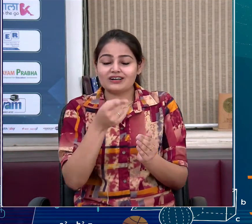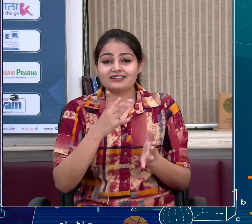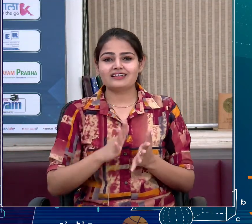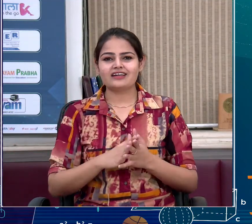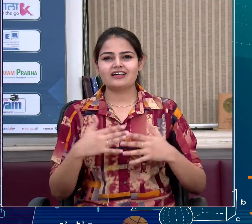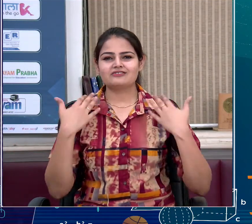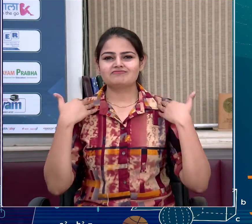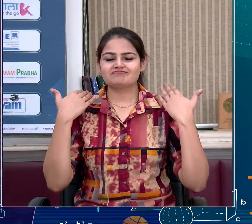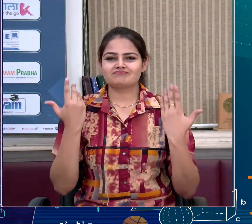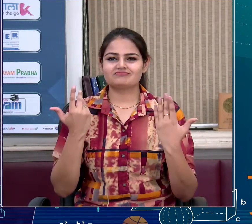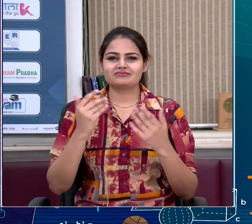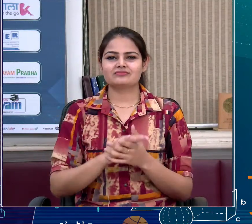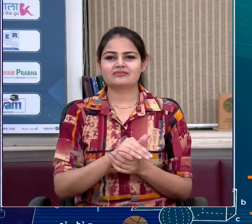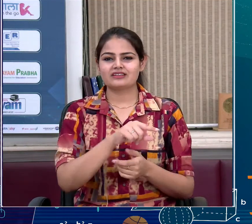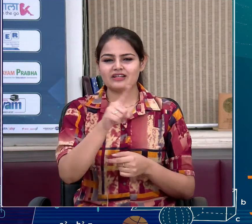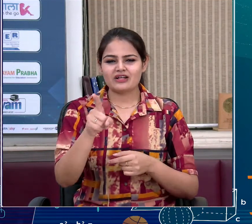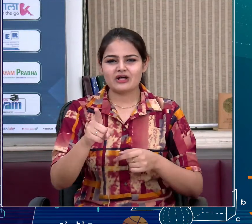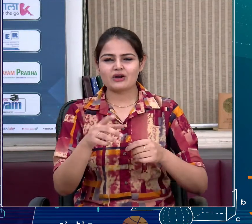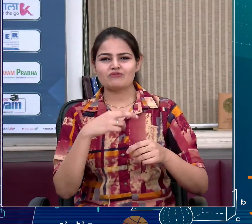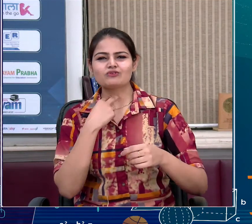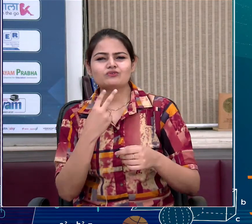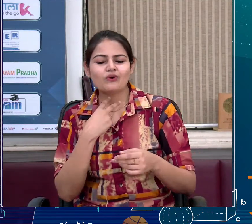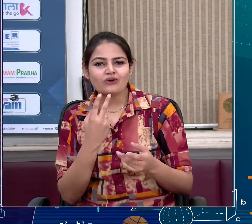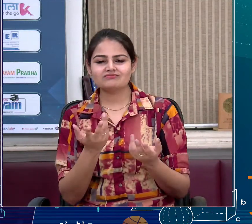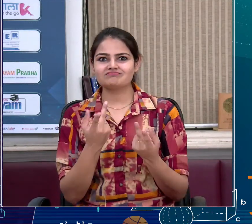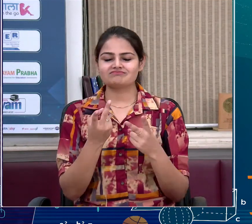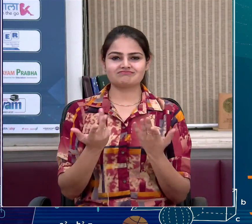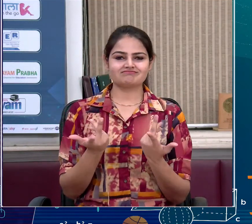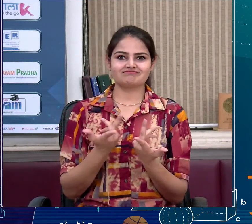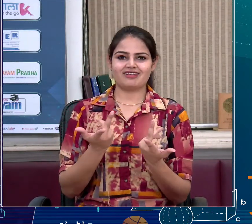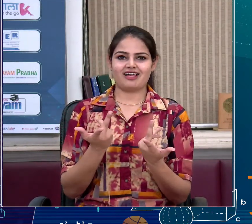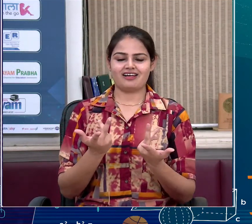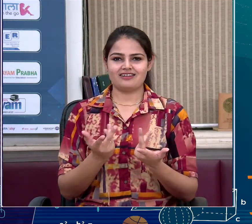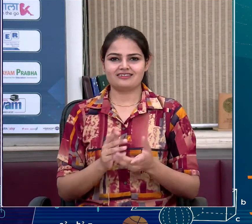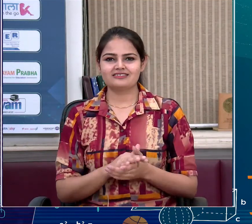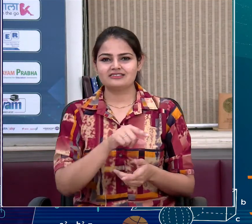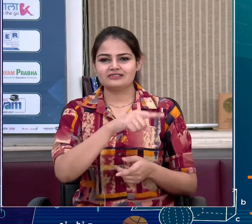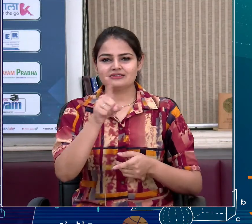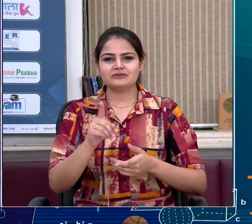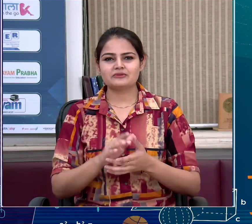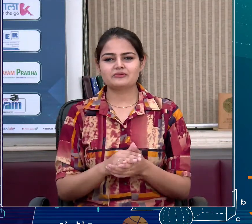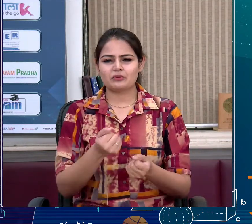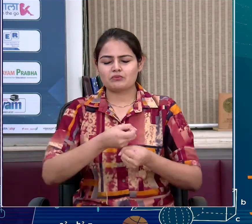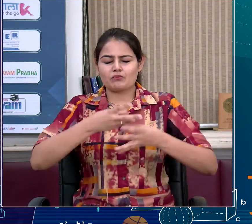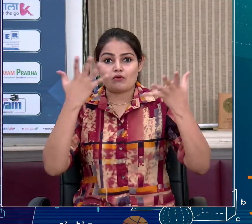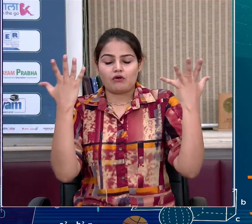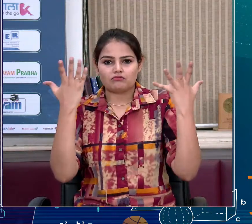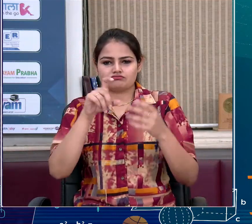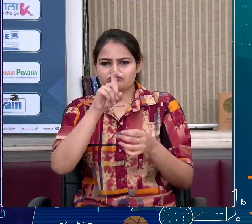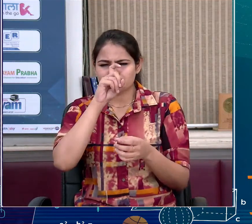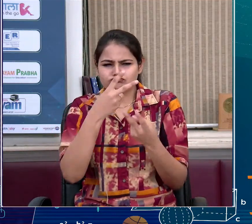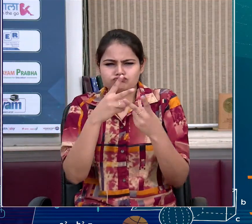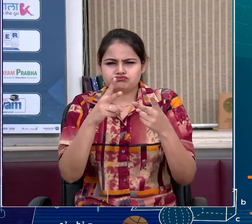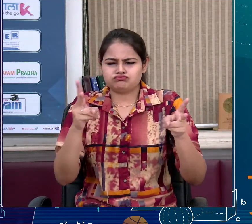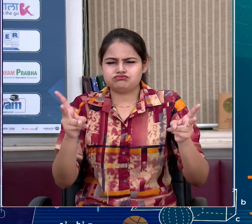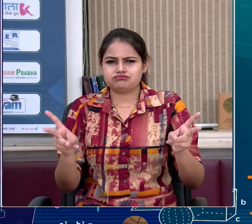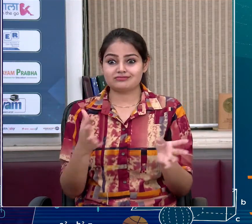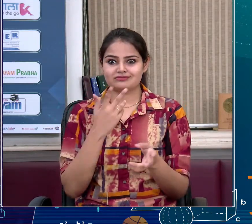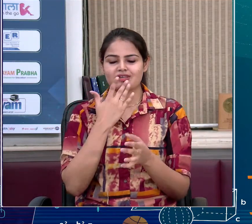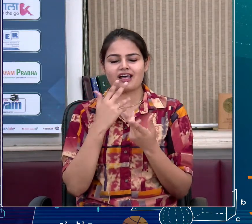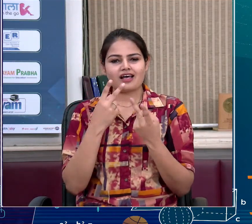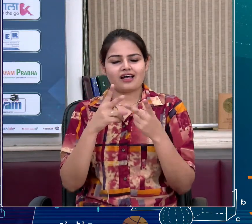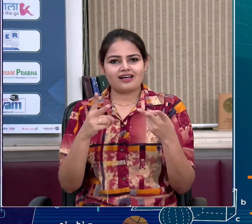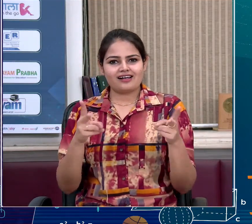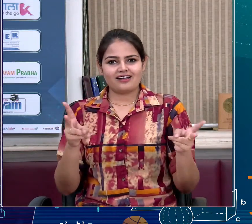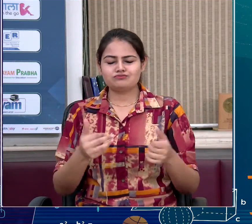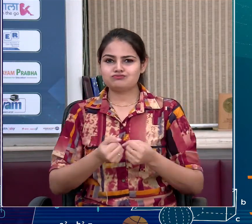video to that. This is how they make the sounds. And when we did a Google search, there were a lot of chickens. So there were colorful chickens and everything.